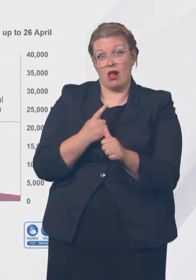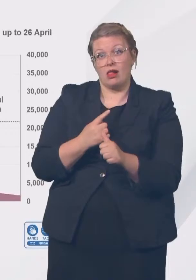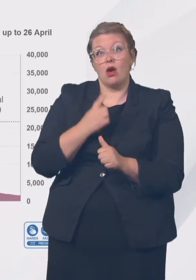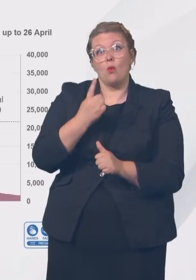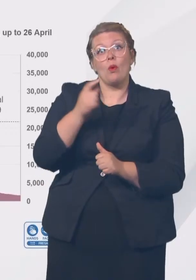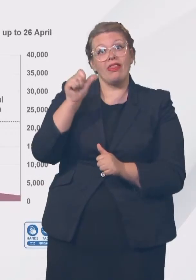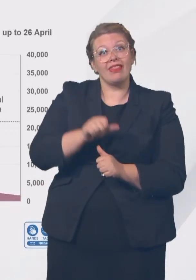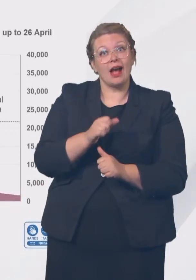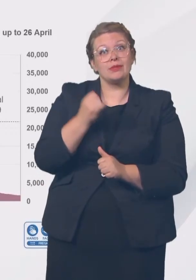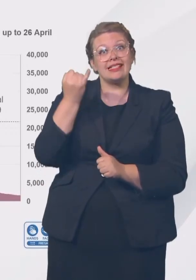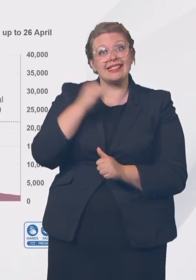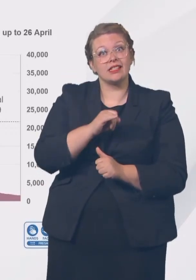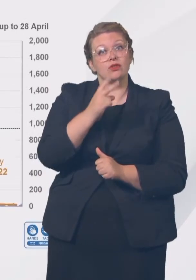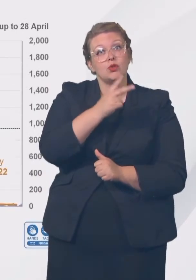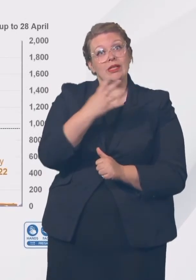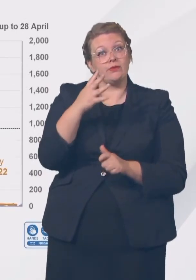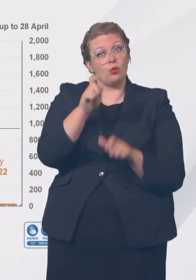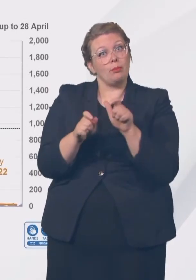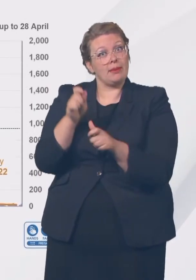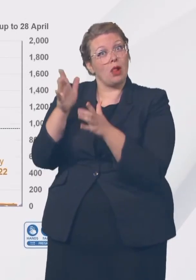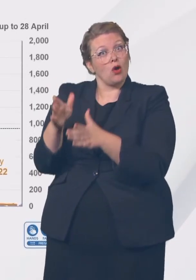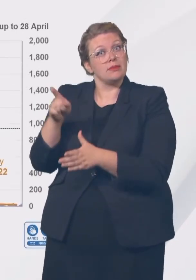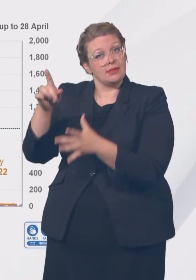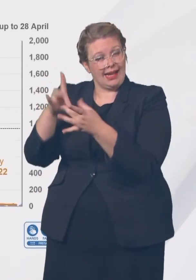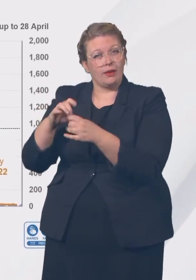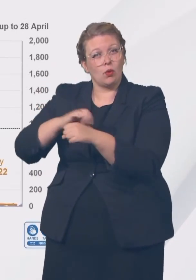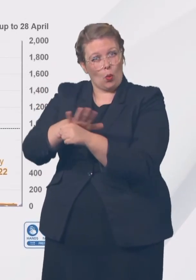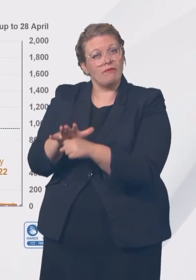1,634 people. Next slide, please.